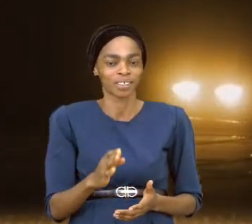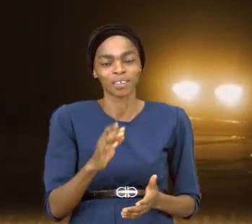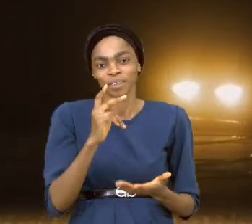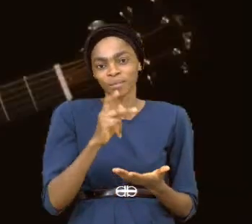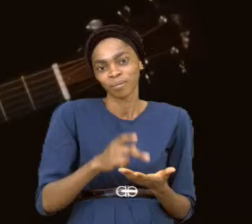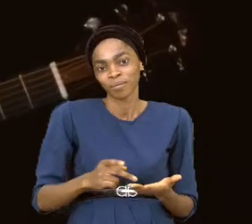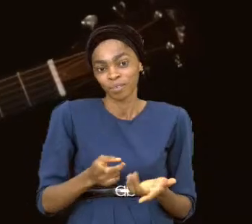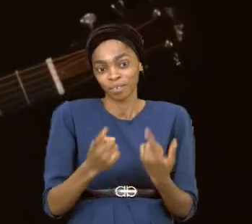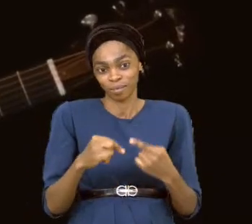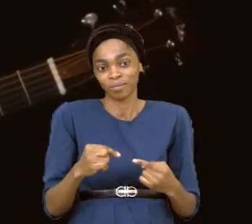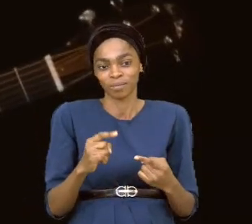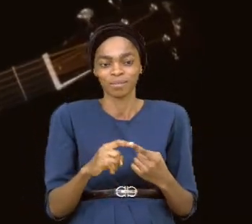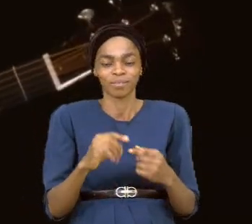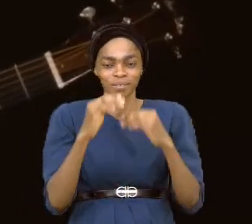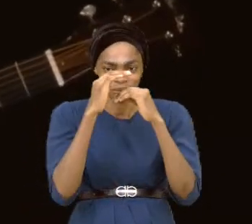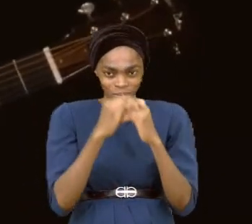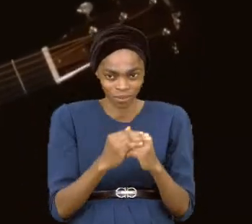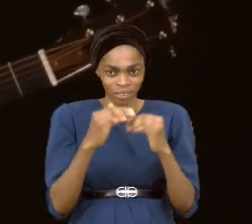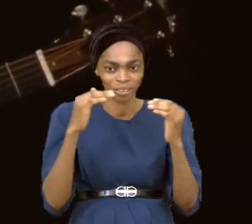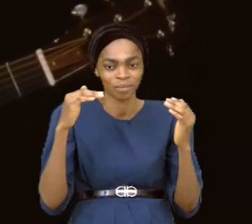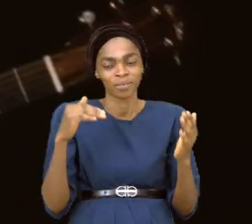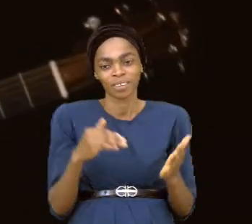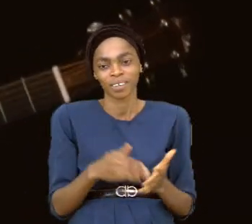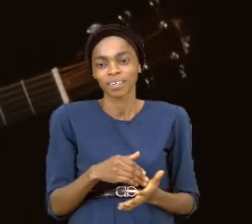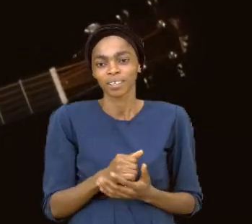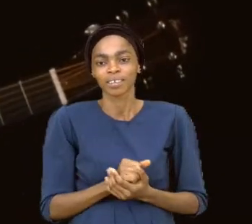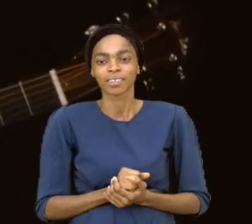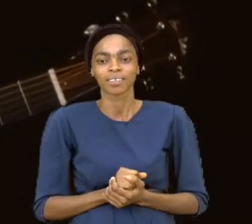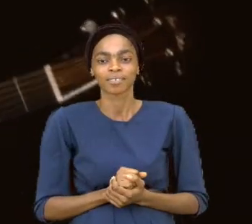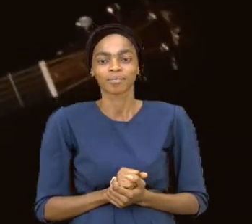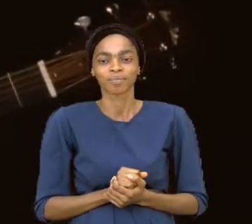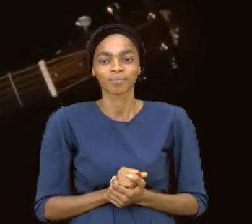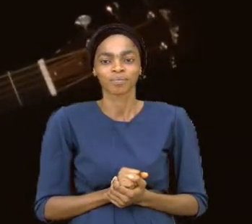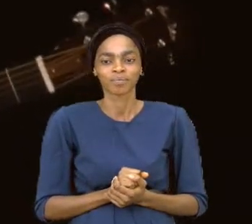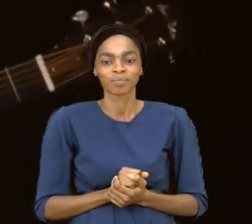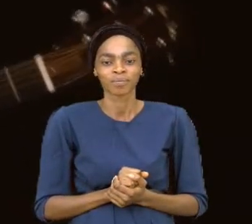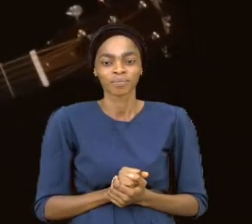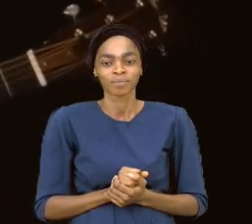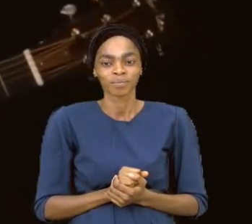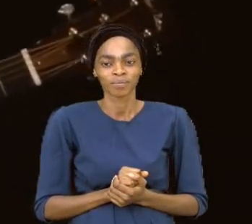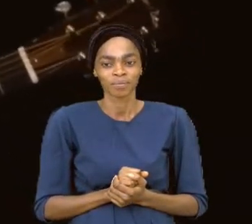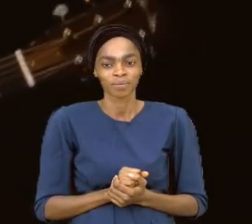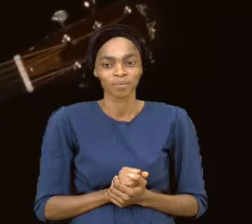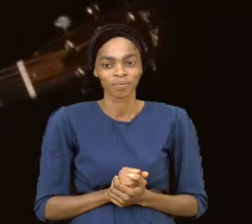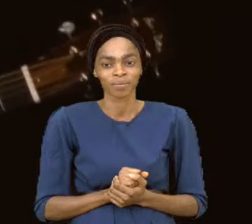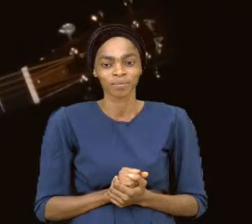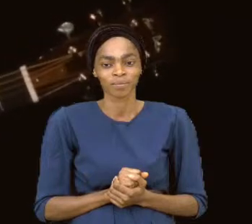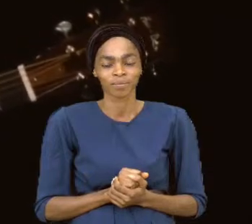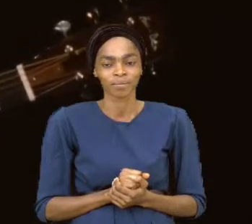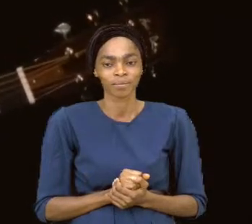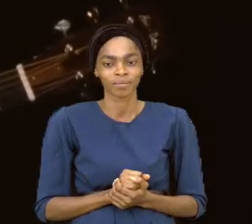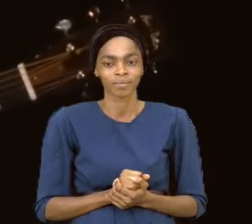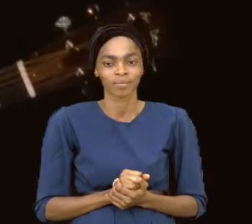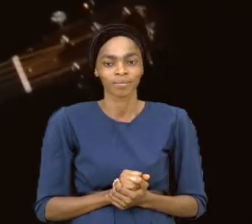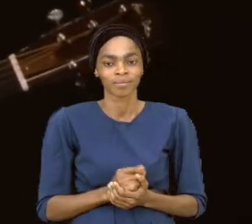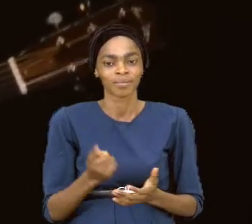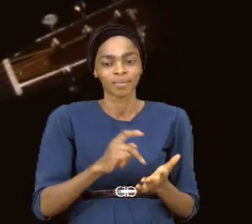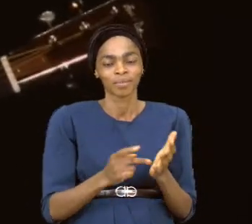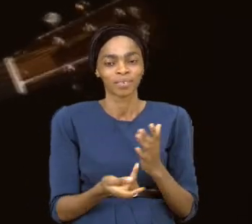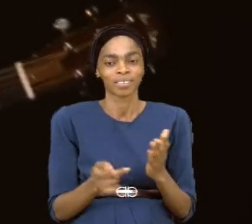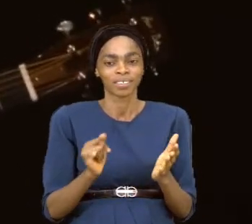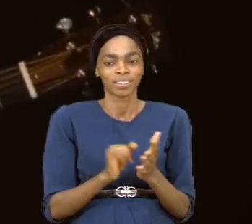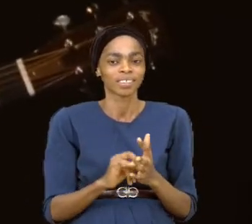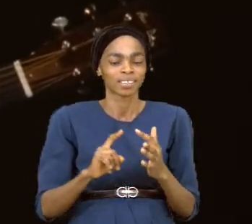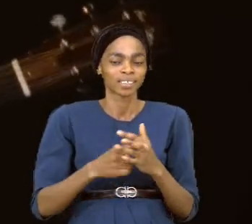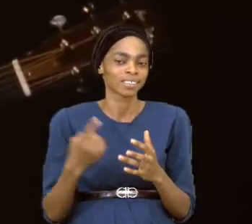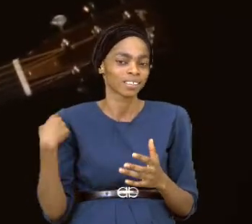again this one last time. Excited that over this past week we partnered with Pastor